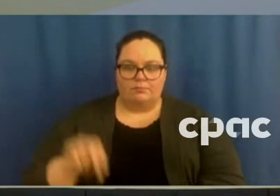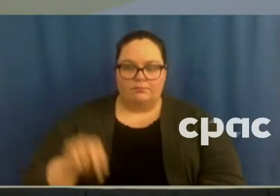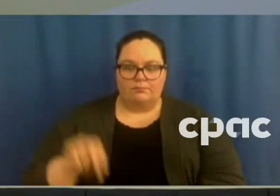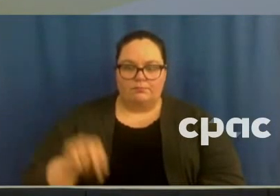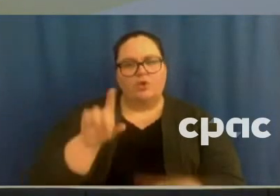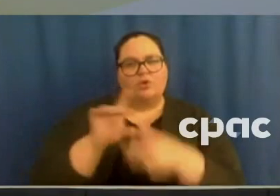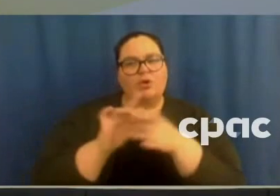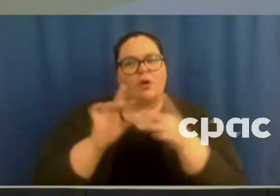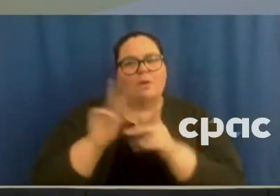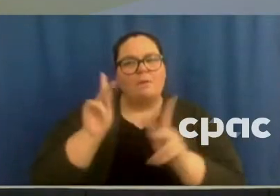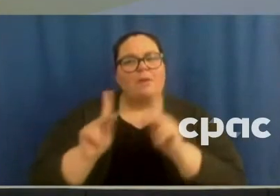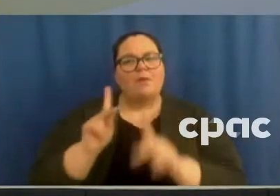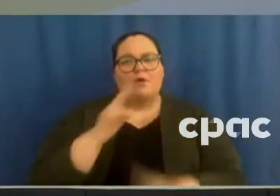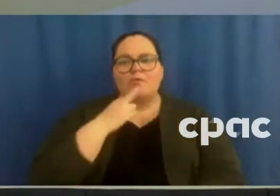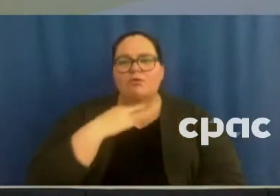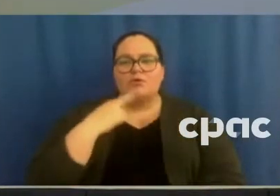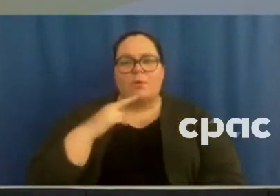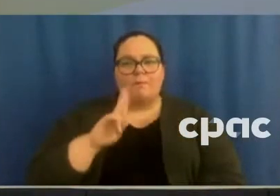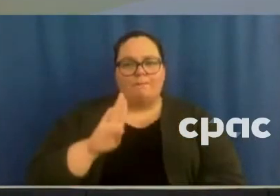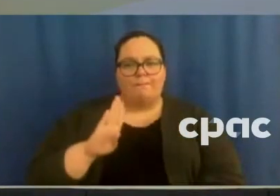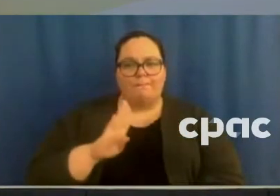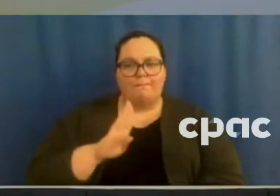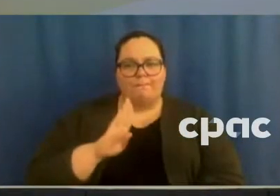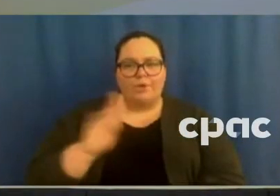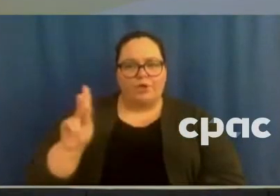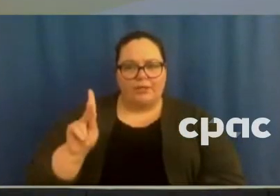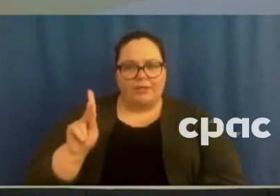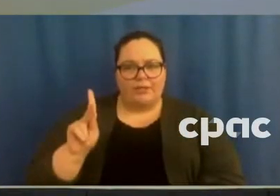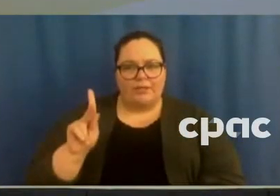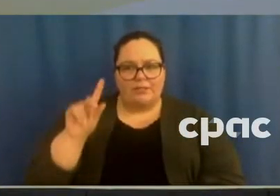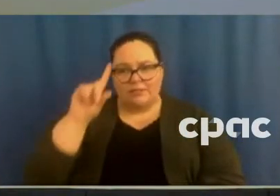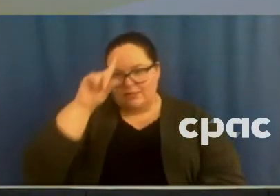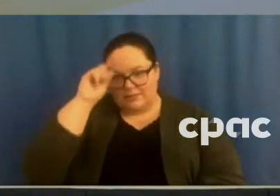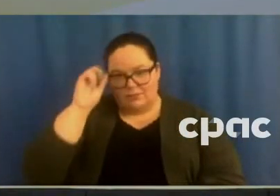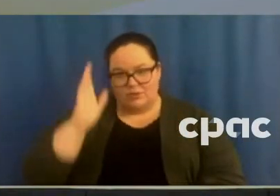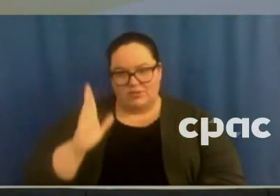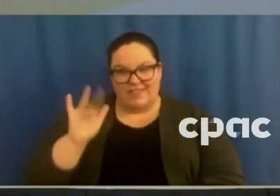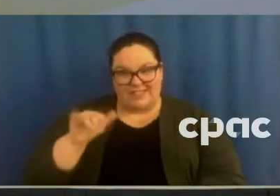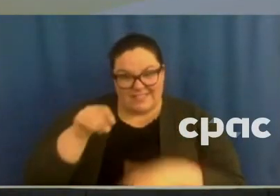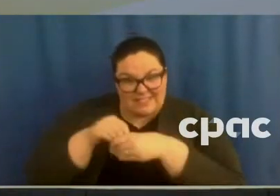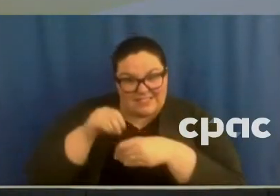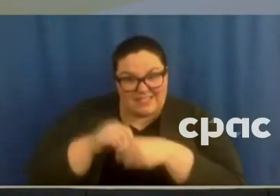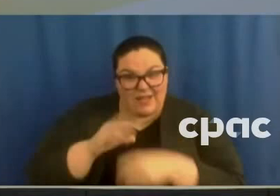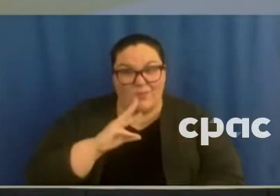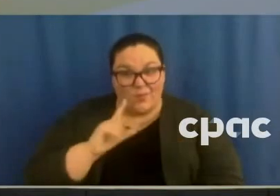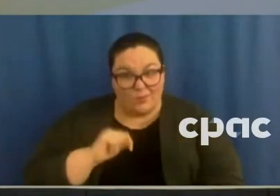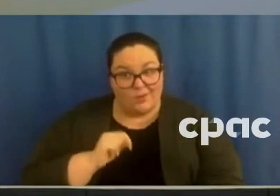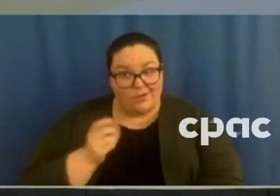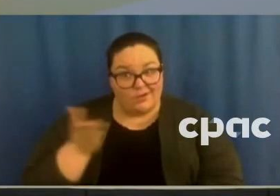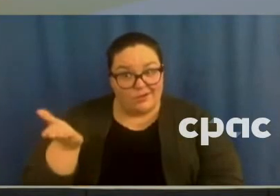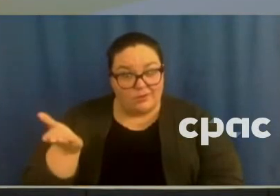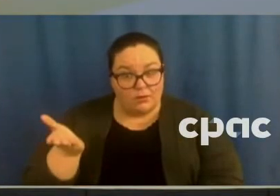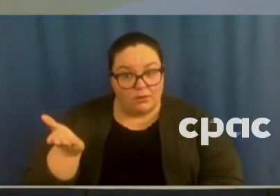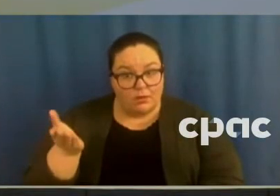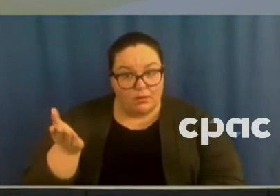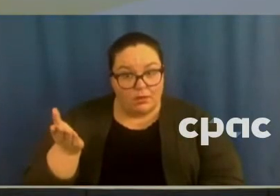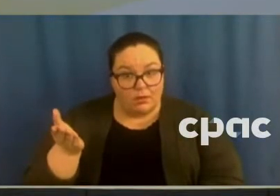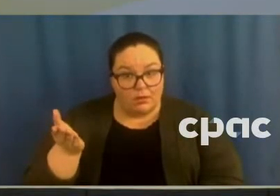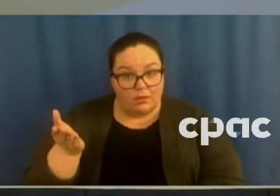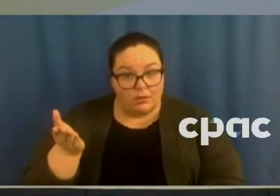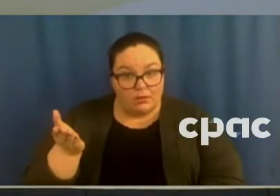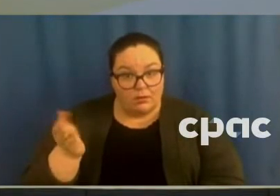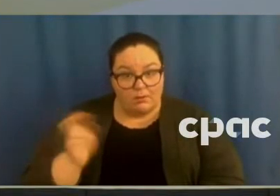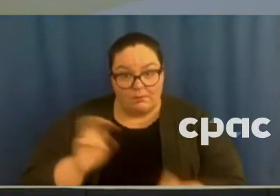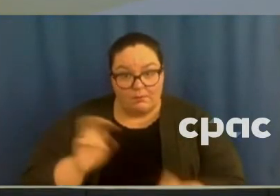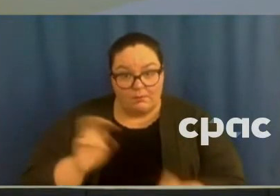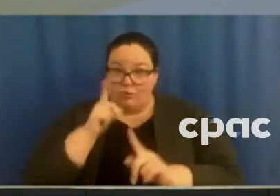King in Summerside would need to get tested. That restaurant is inside the Walmart in Summerside. Would customers and staff who were at the Walmart during those